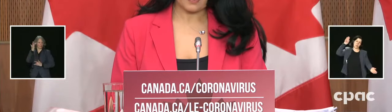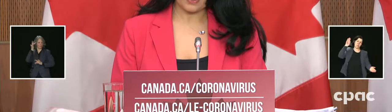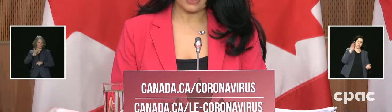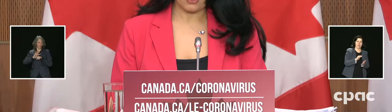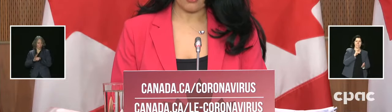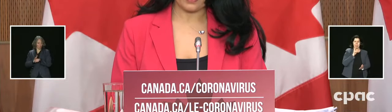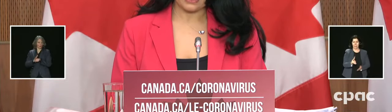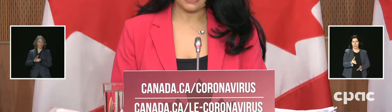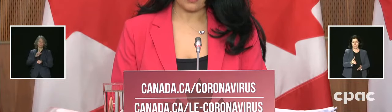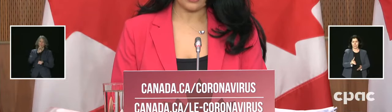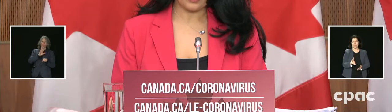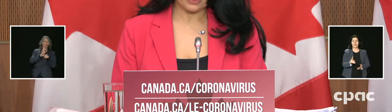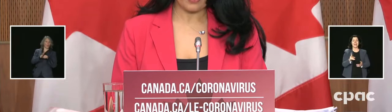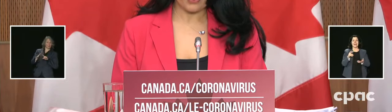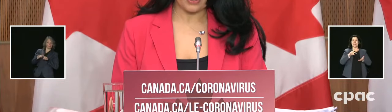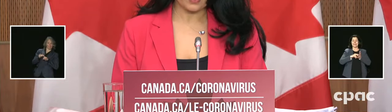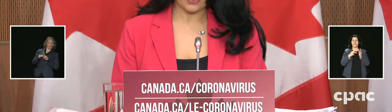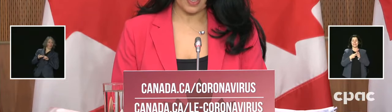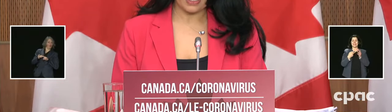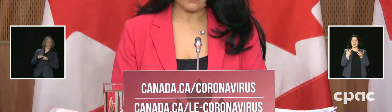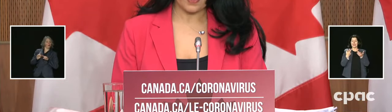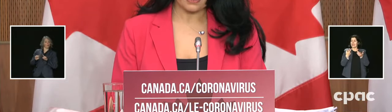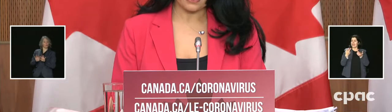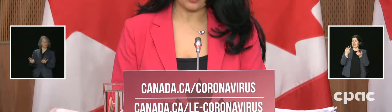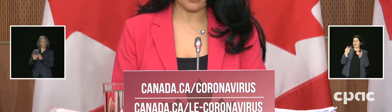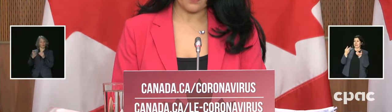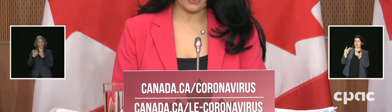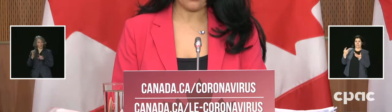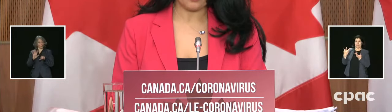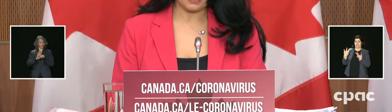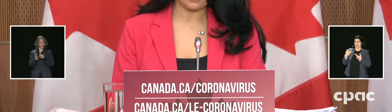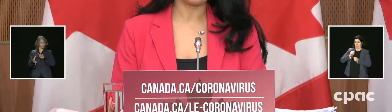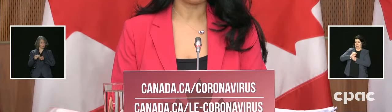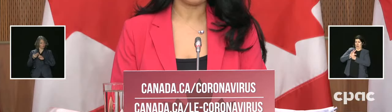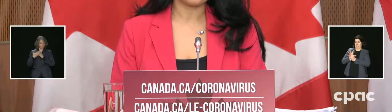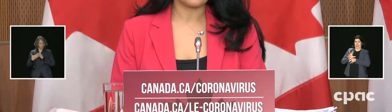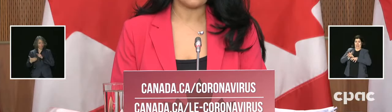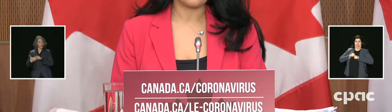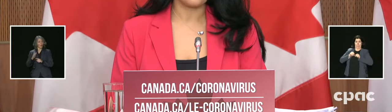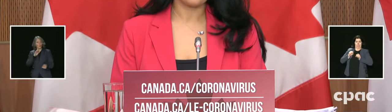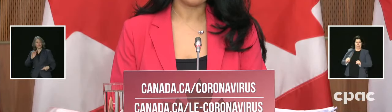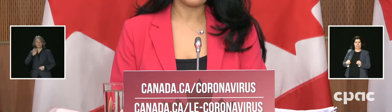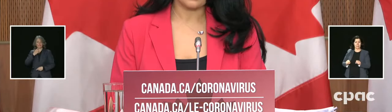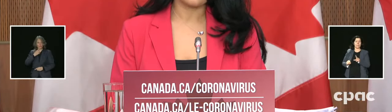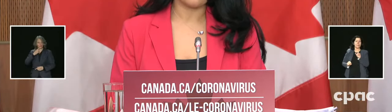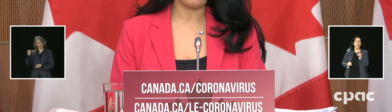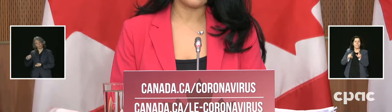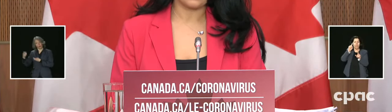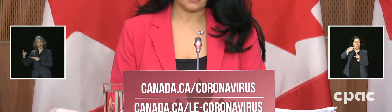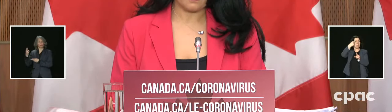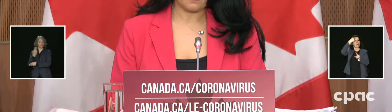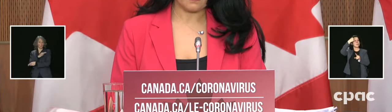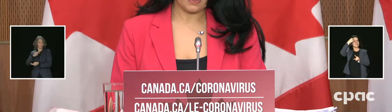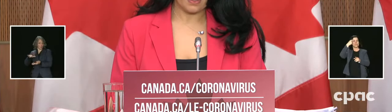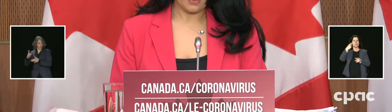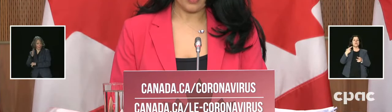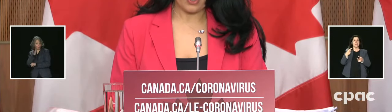not just about getting COVID-19. What's really important is whether any of the vaccines will prevent you from being hospitalized or dying of